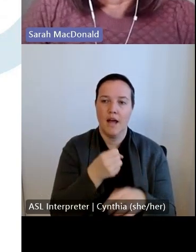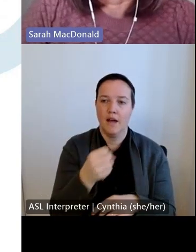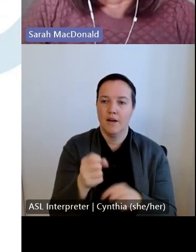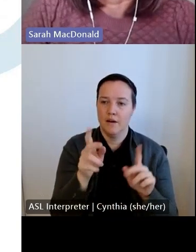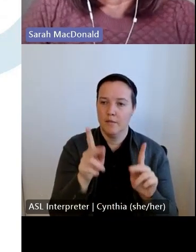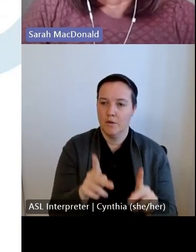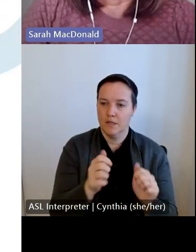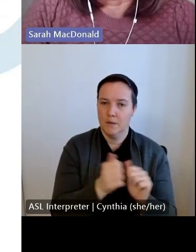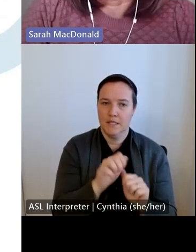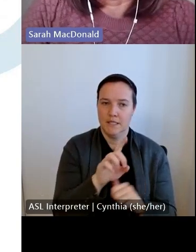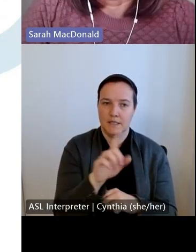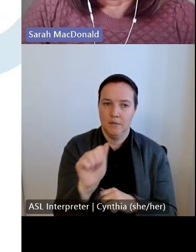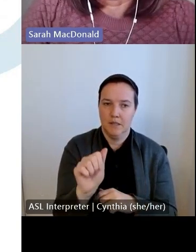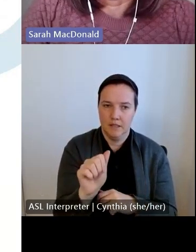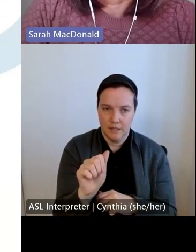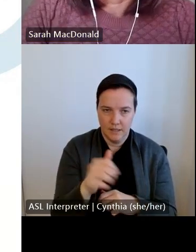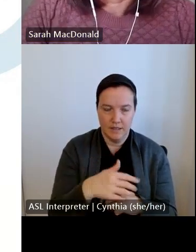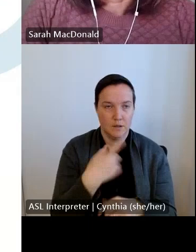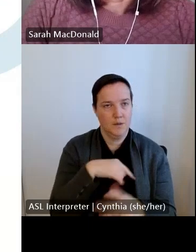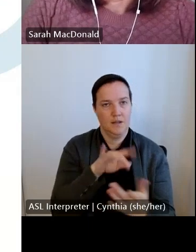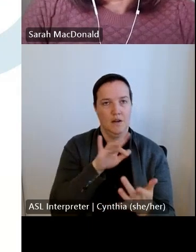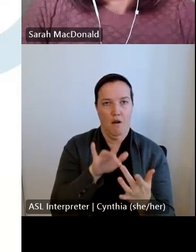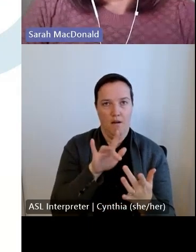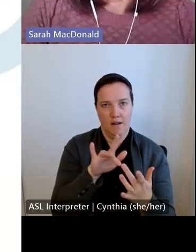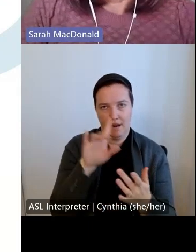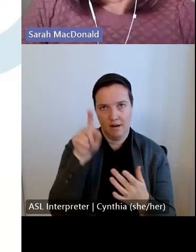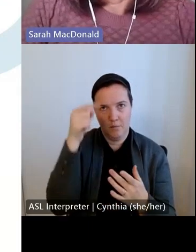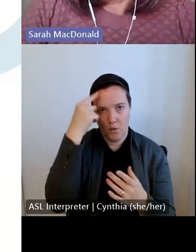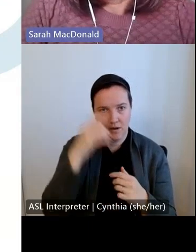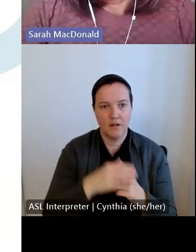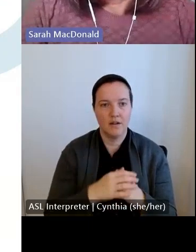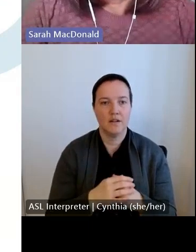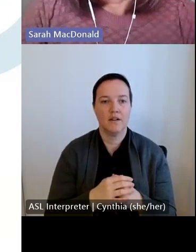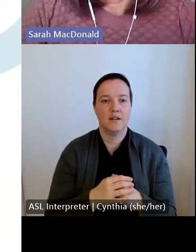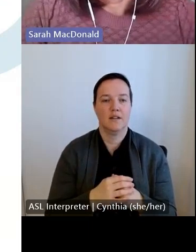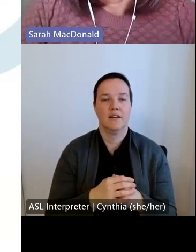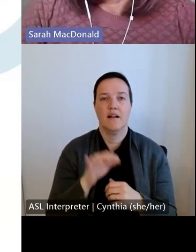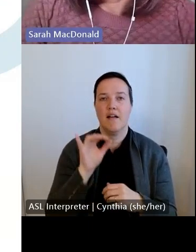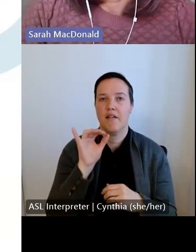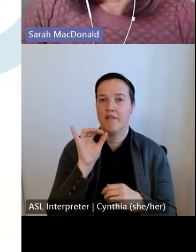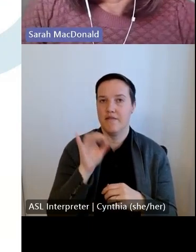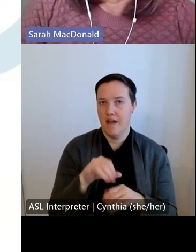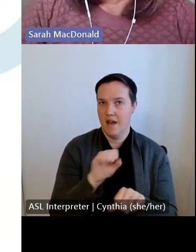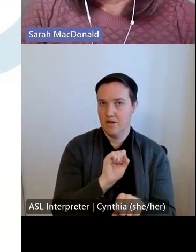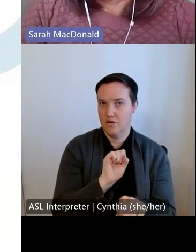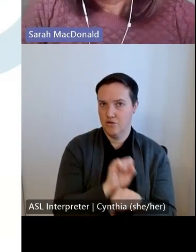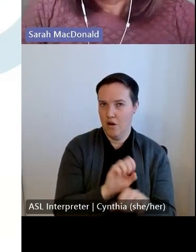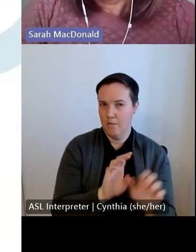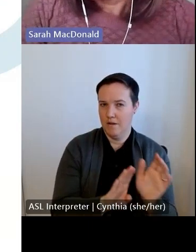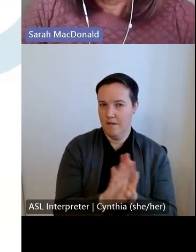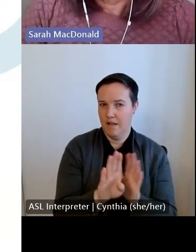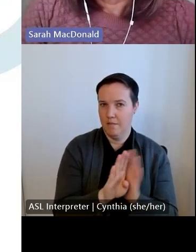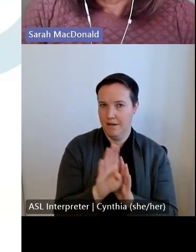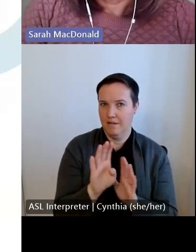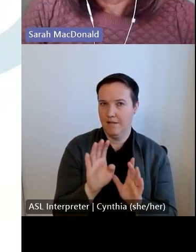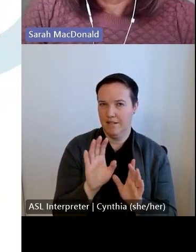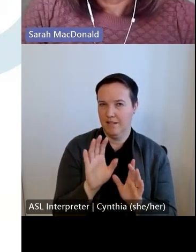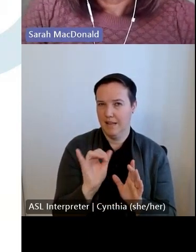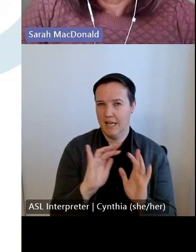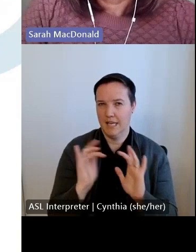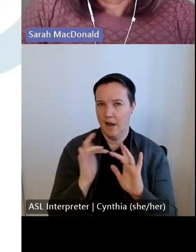that connection with the employer. This job development we do actually as a network of